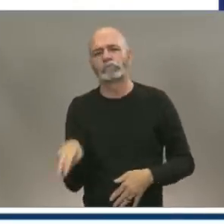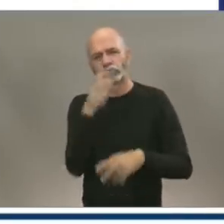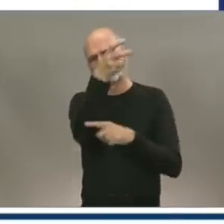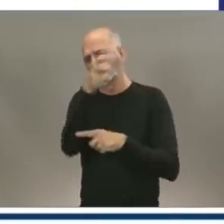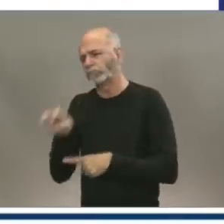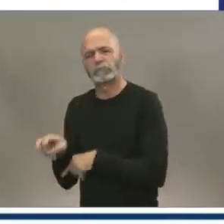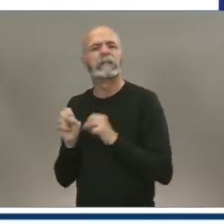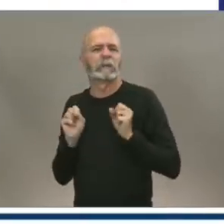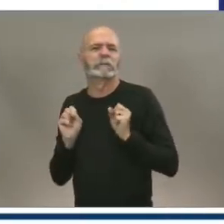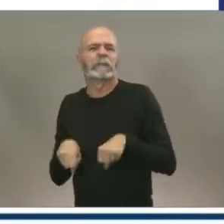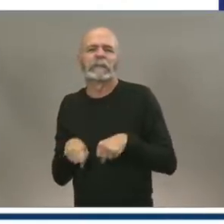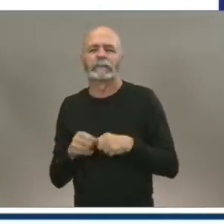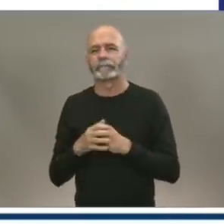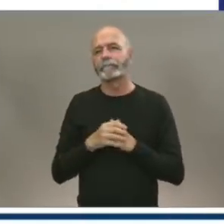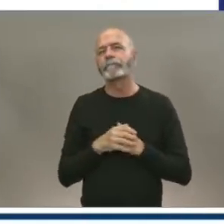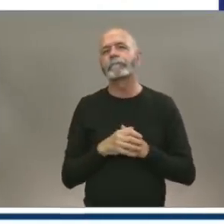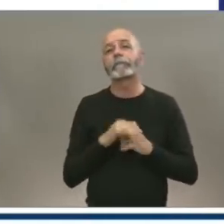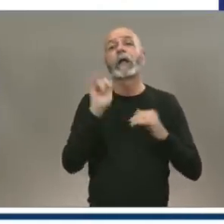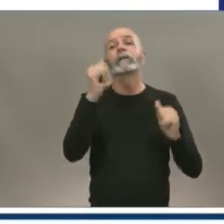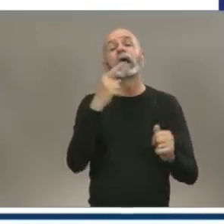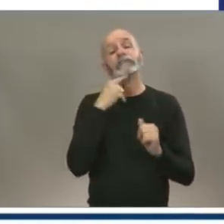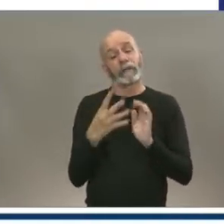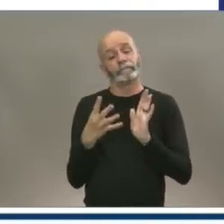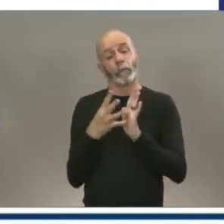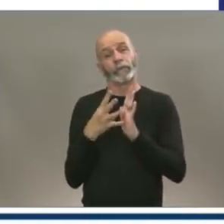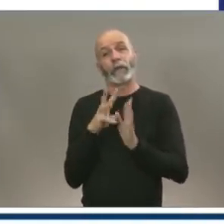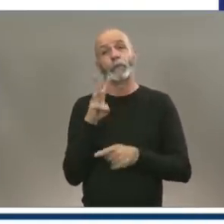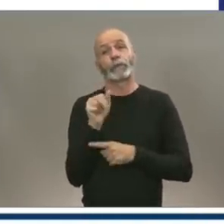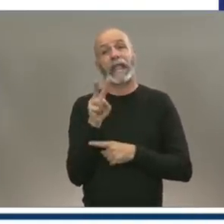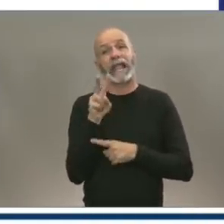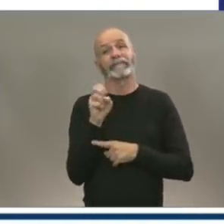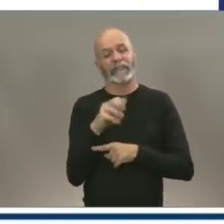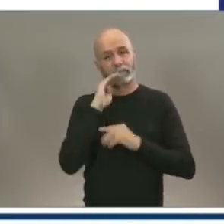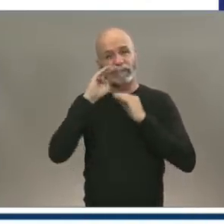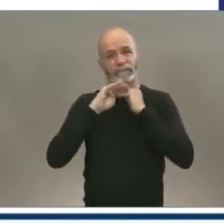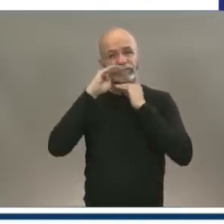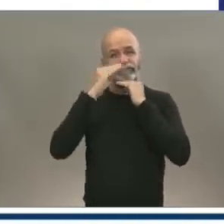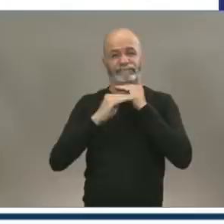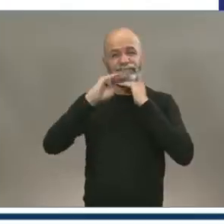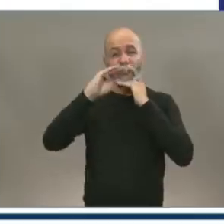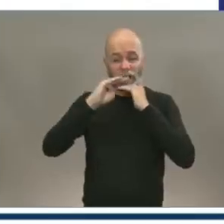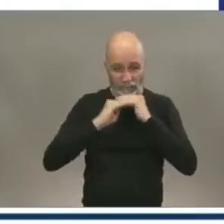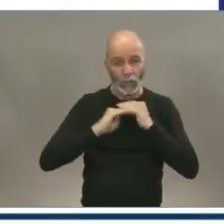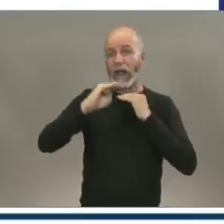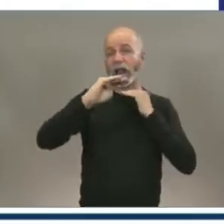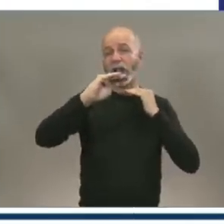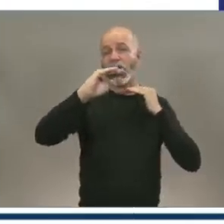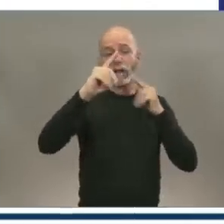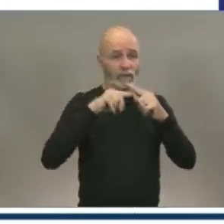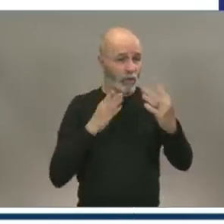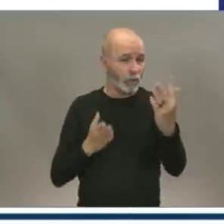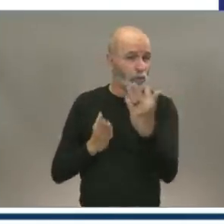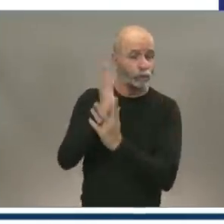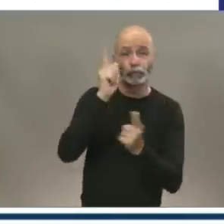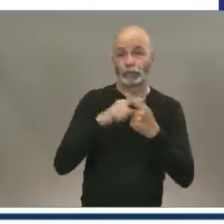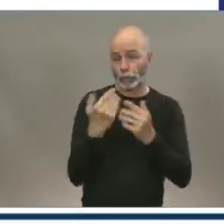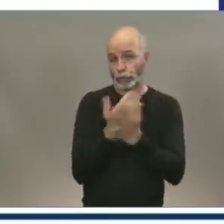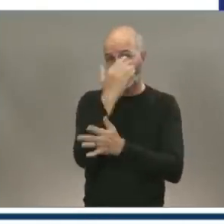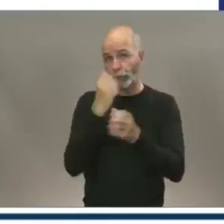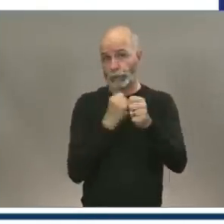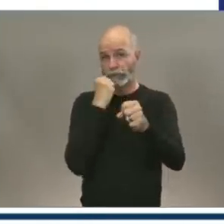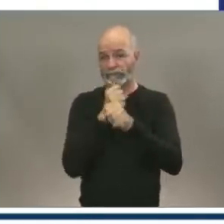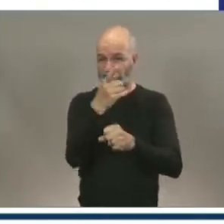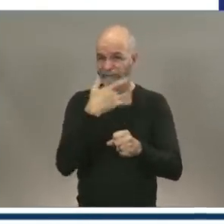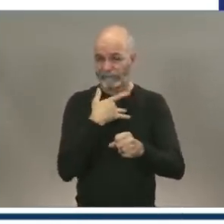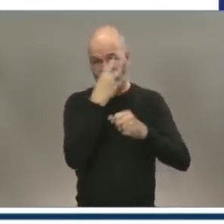go into the new year. Does that factor in the concerns around hospitalizations and capacity? Well, I